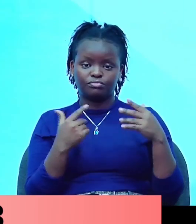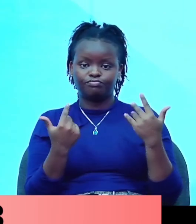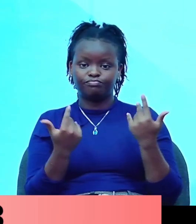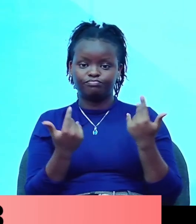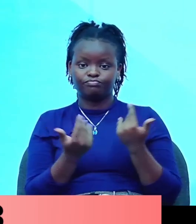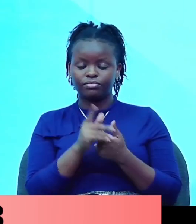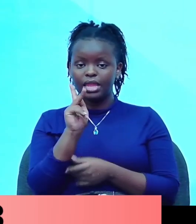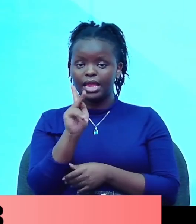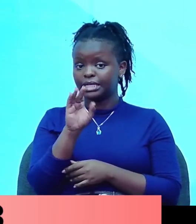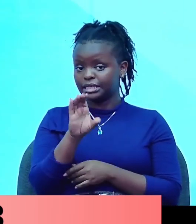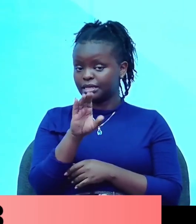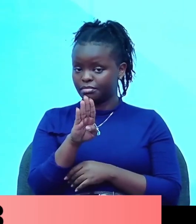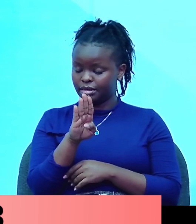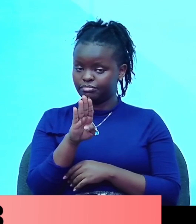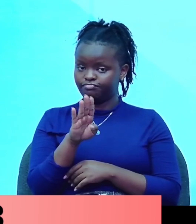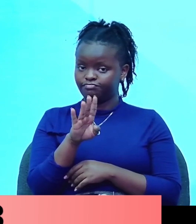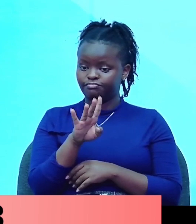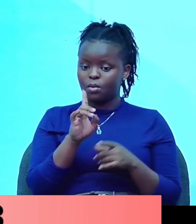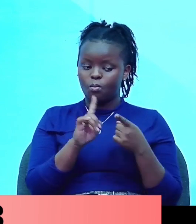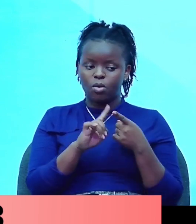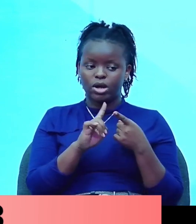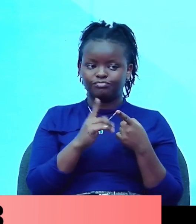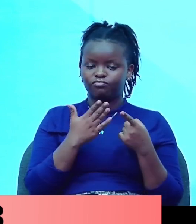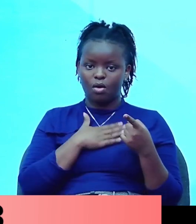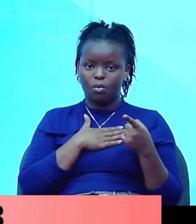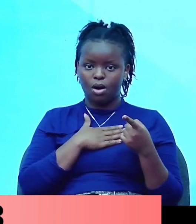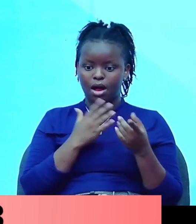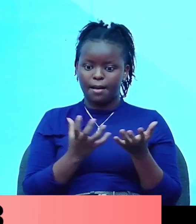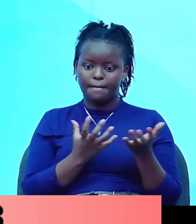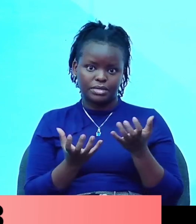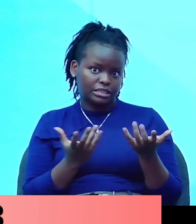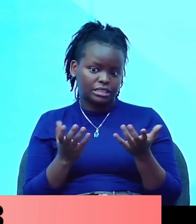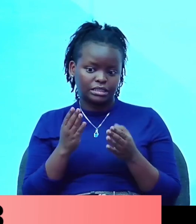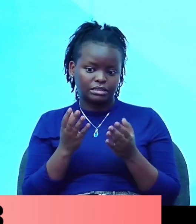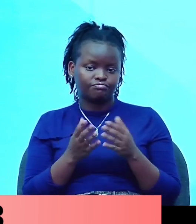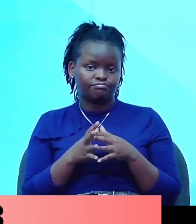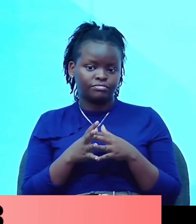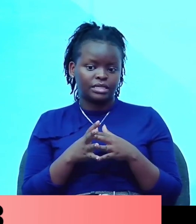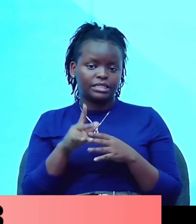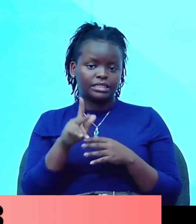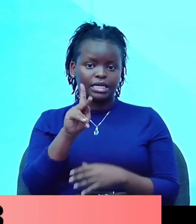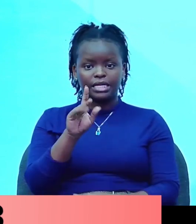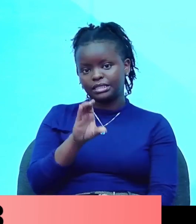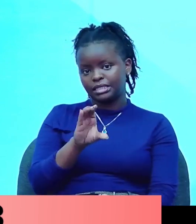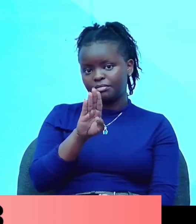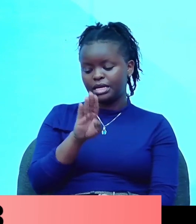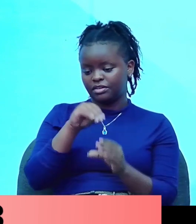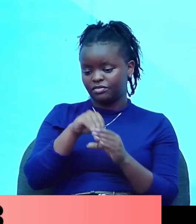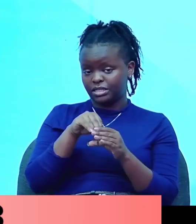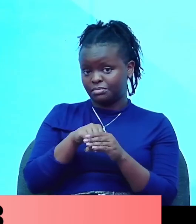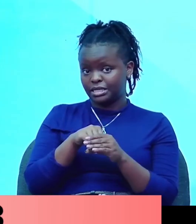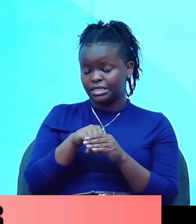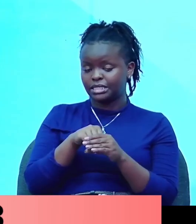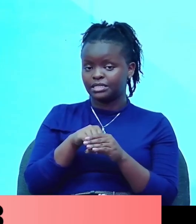KCB is, one of our subsidiary business is KCB Investment Bank, is the one that